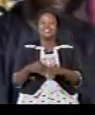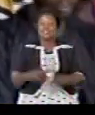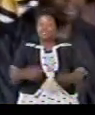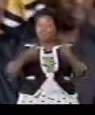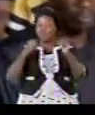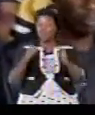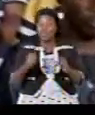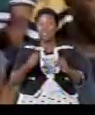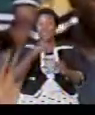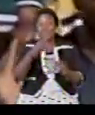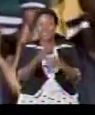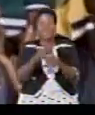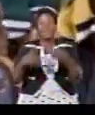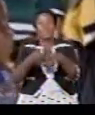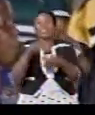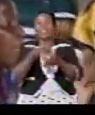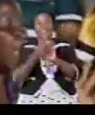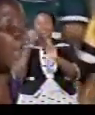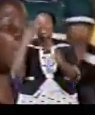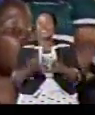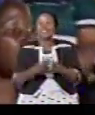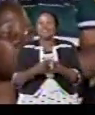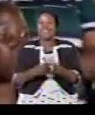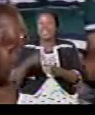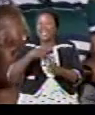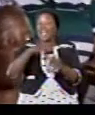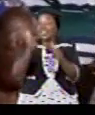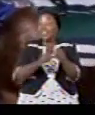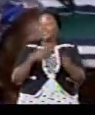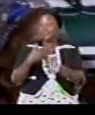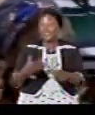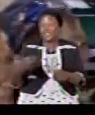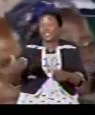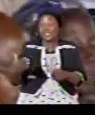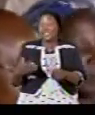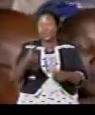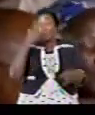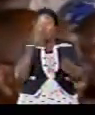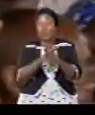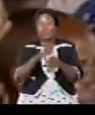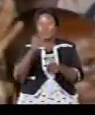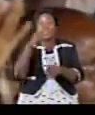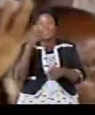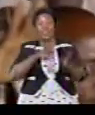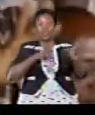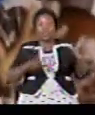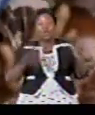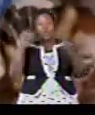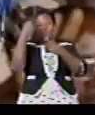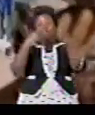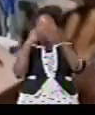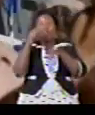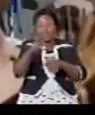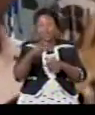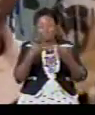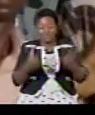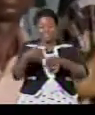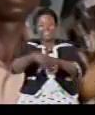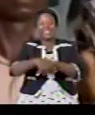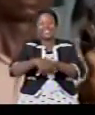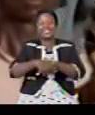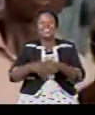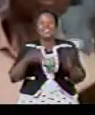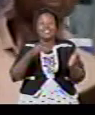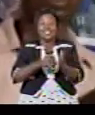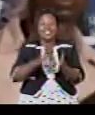Strength, you recover tonight. And everything promised by the Lord concerning you tonight, it's